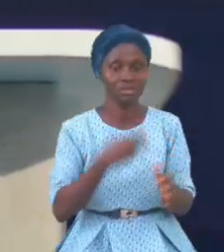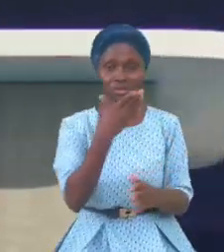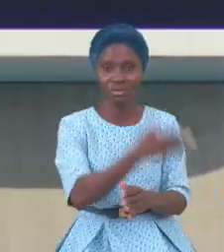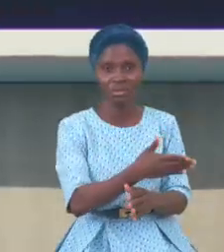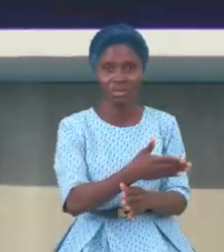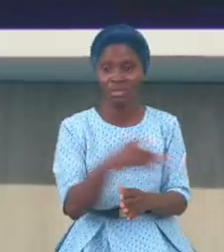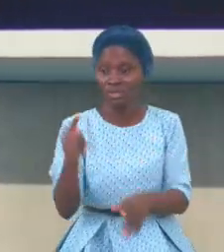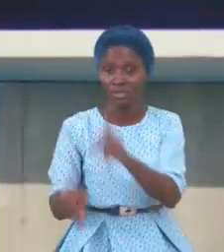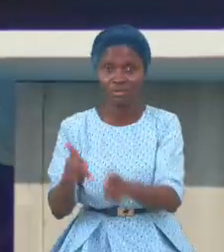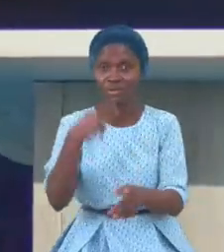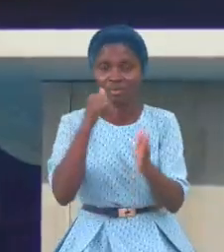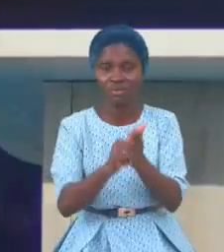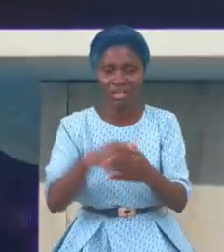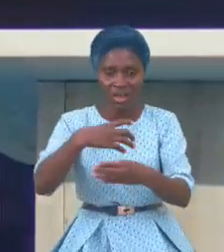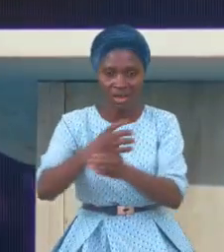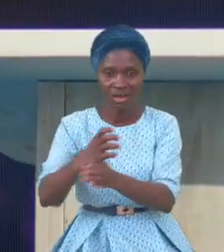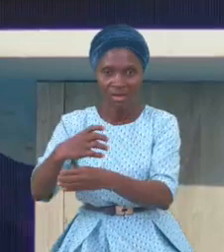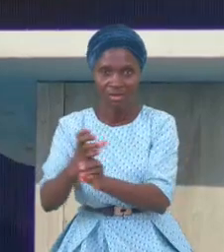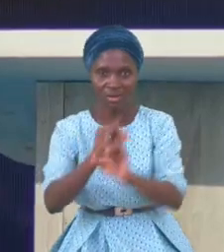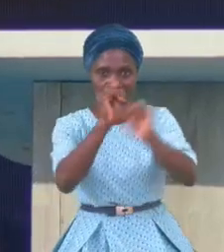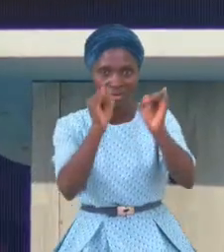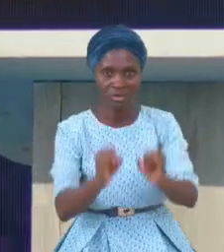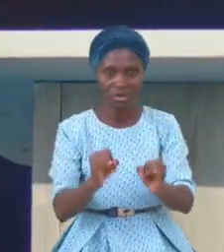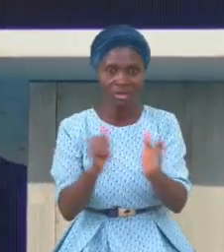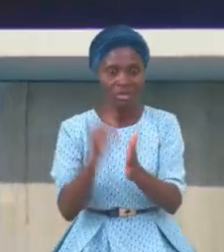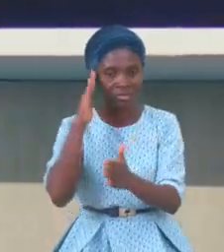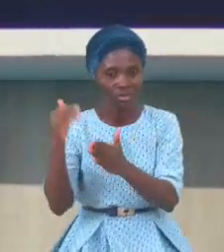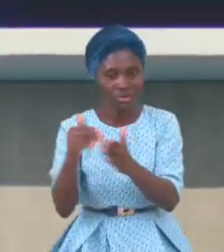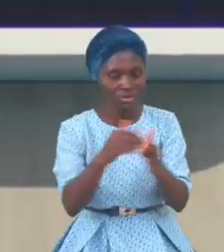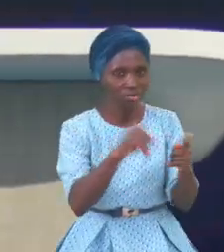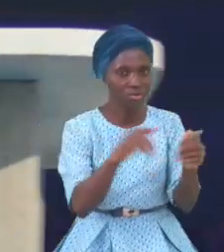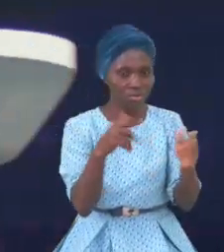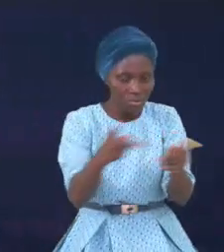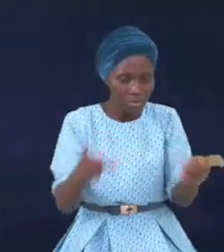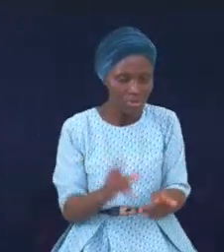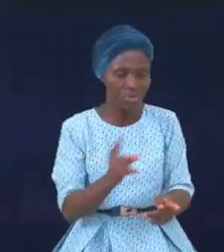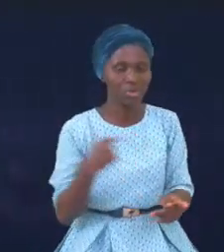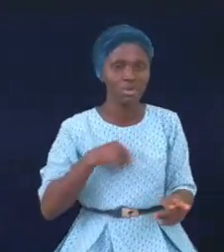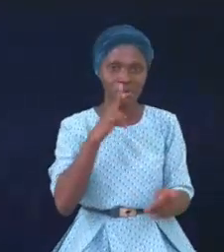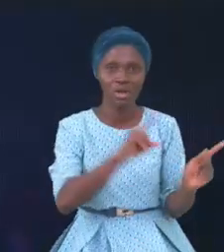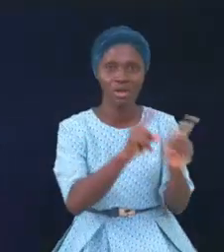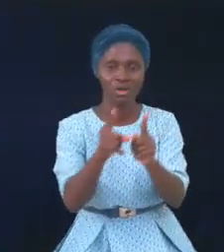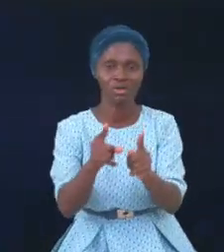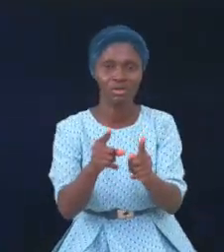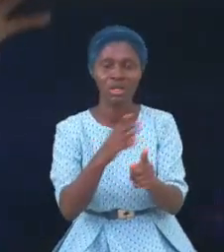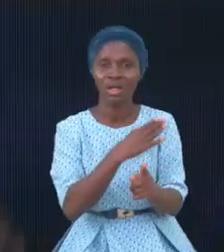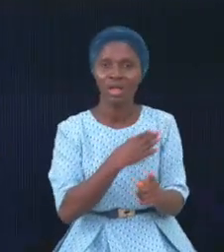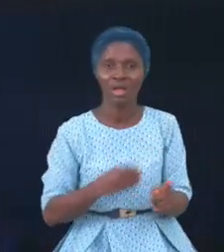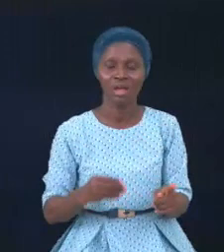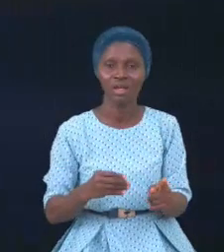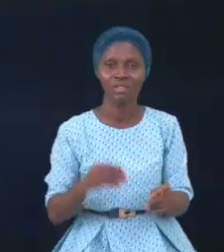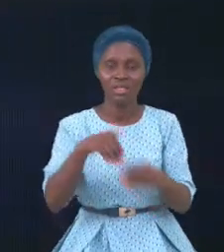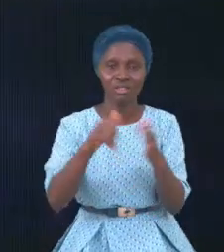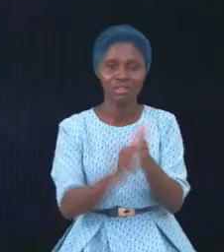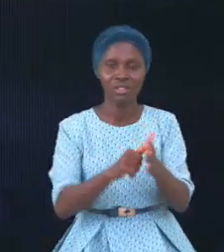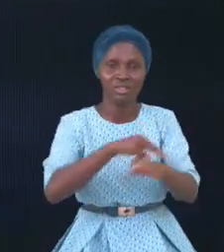God that will take us to the place we're going. And in the case of that national apostasy,